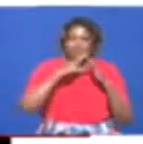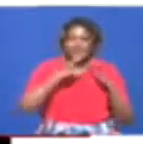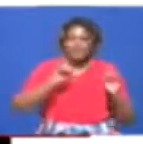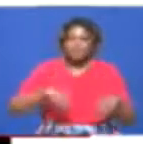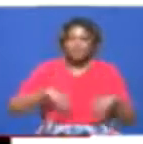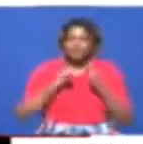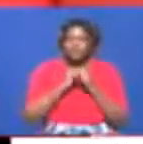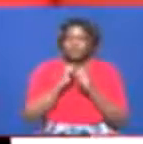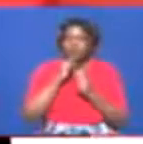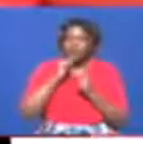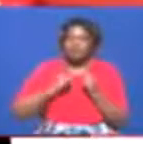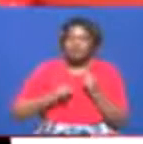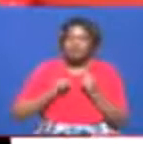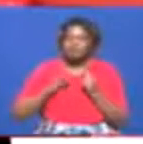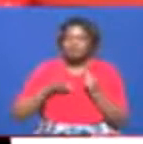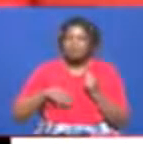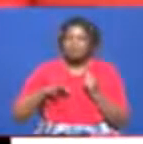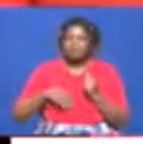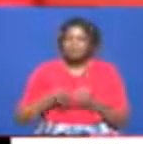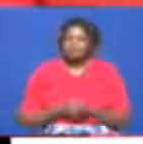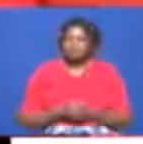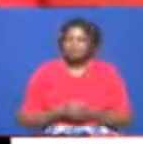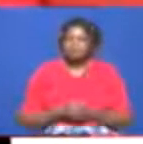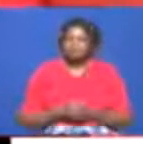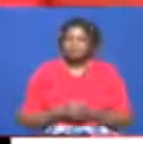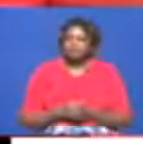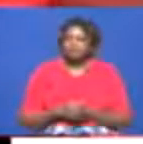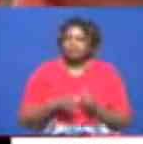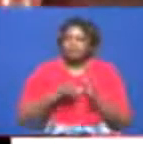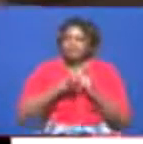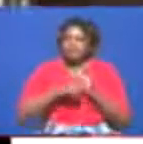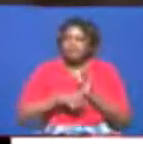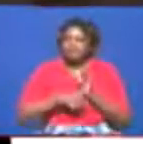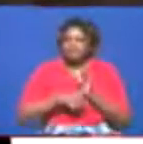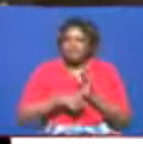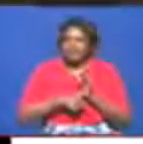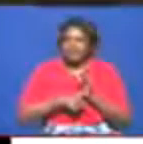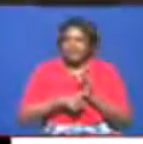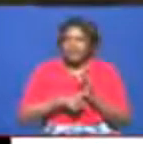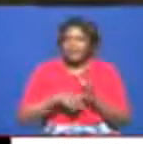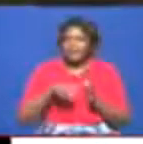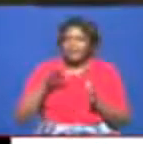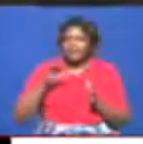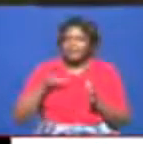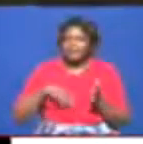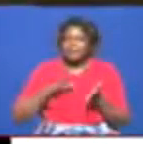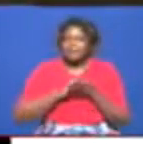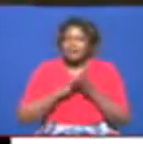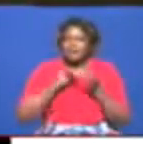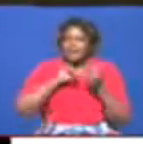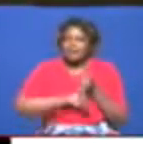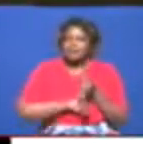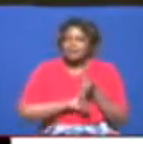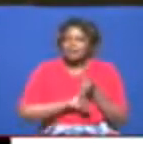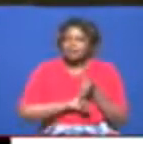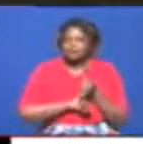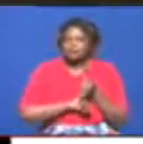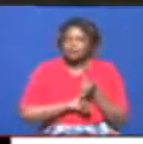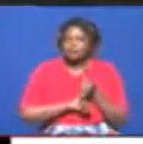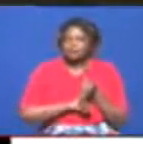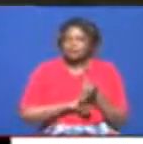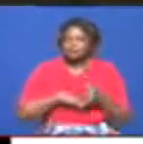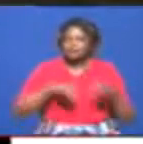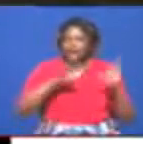grandmother. Later, as a teenager, her mother got married. Marie moved in with her to the